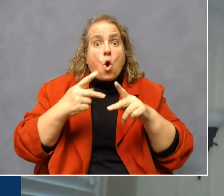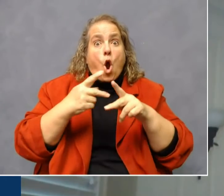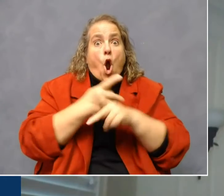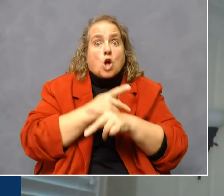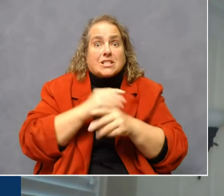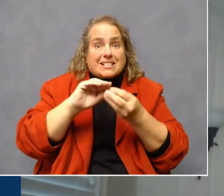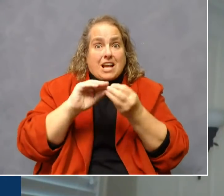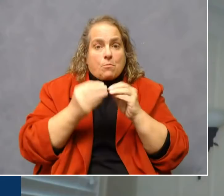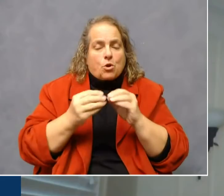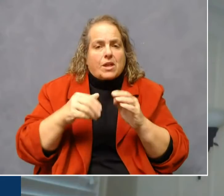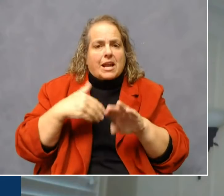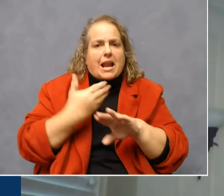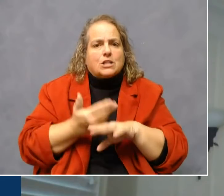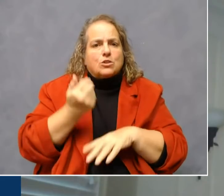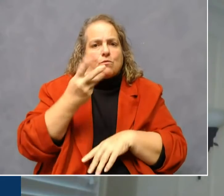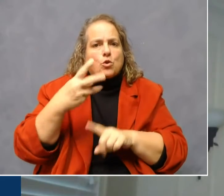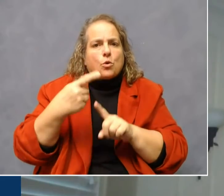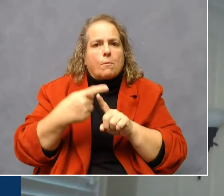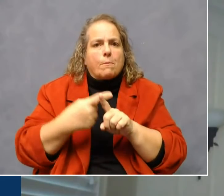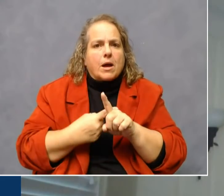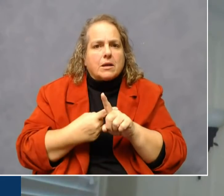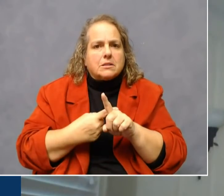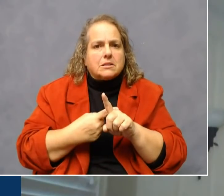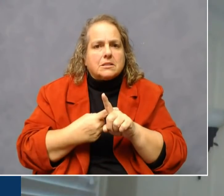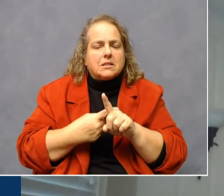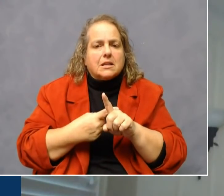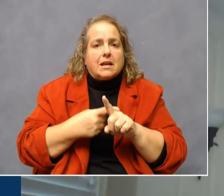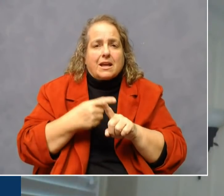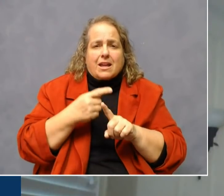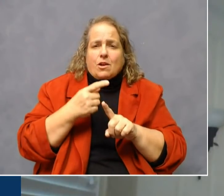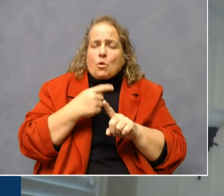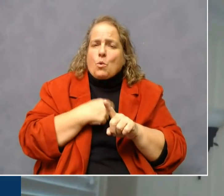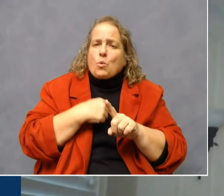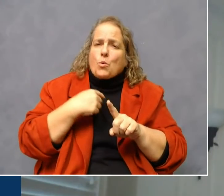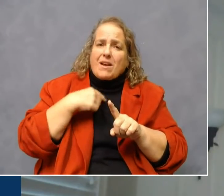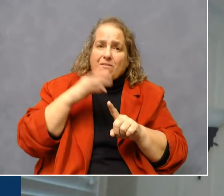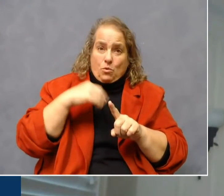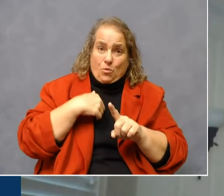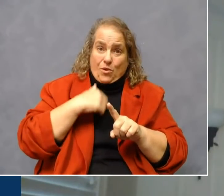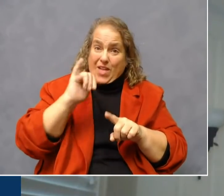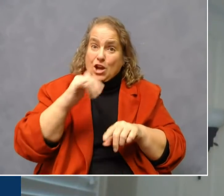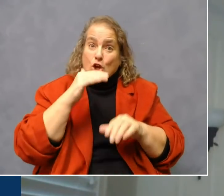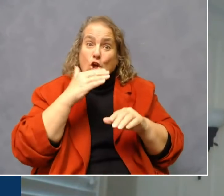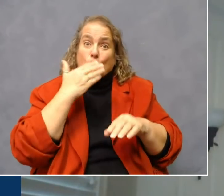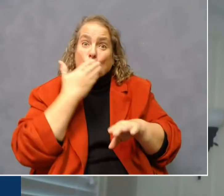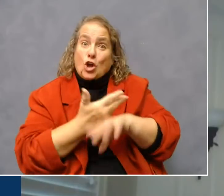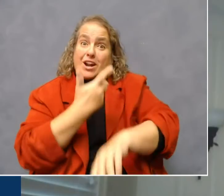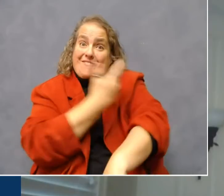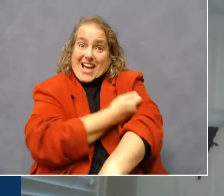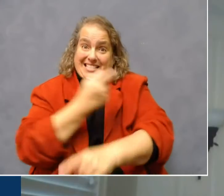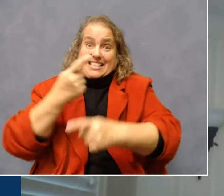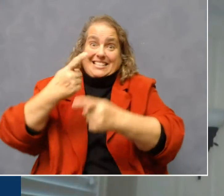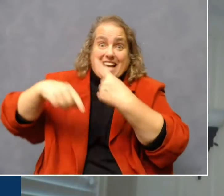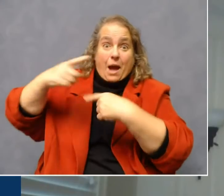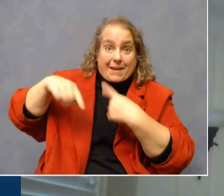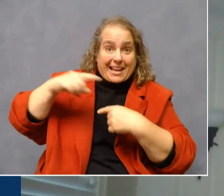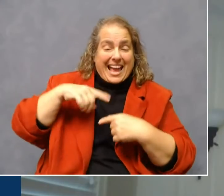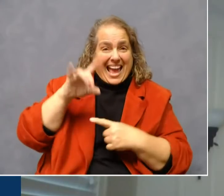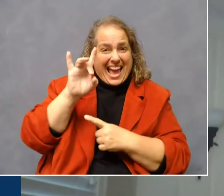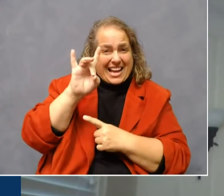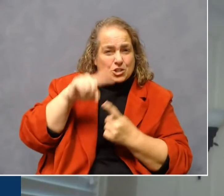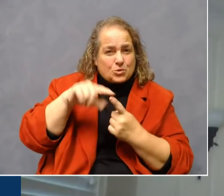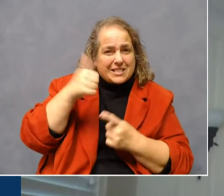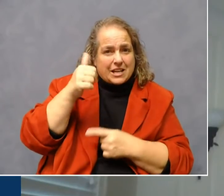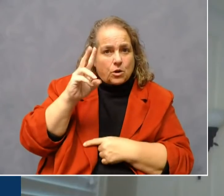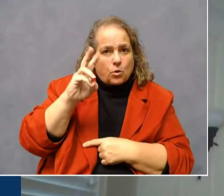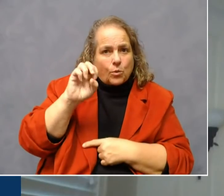just said that we could help to prevent and avert with a good vaccine could all happen in the next 8 to 10 weeks. And just to put